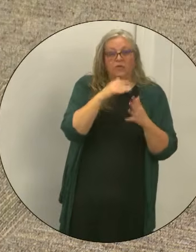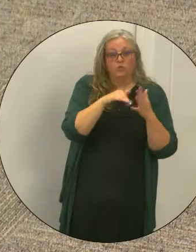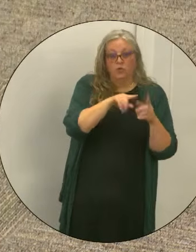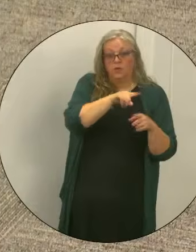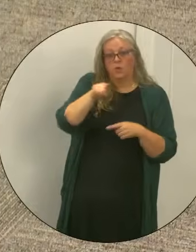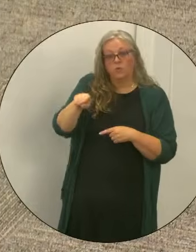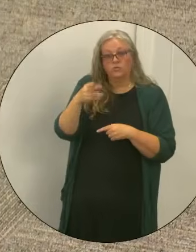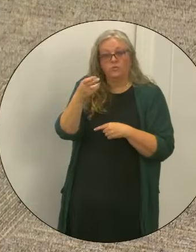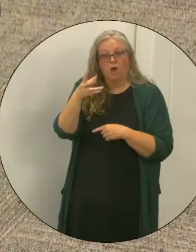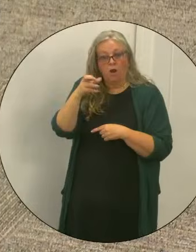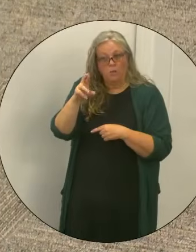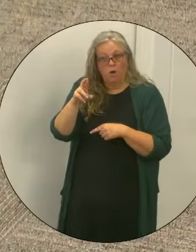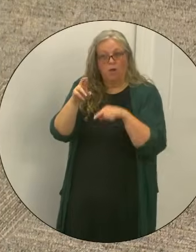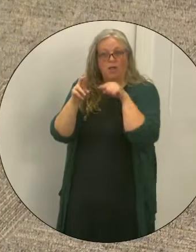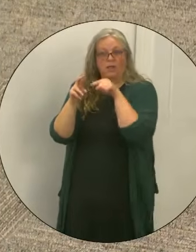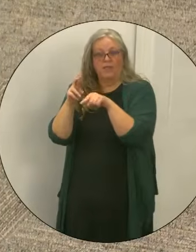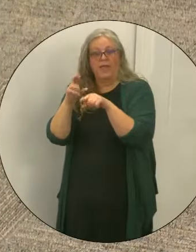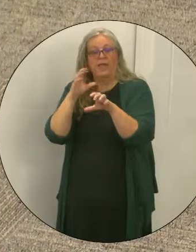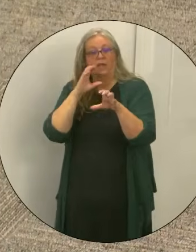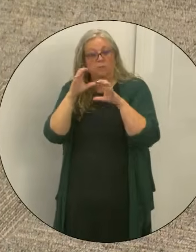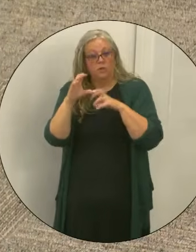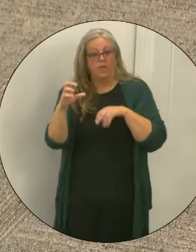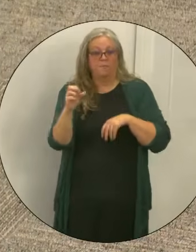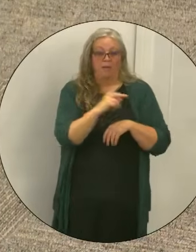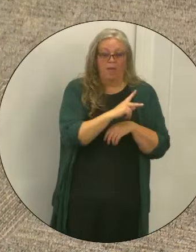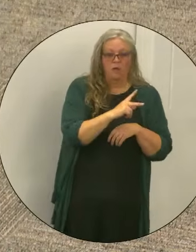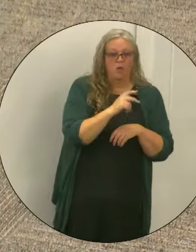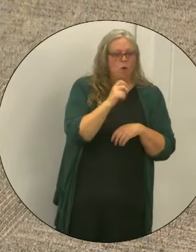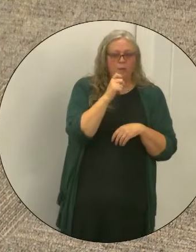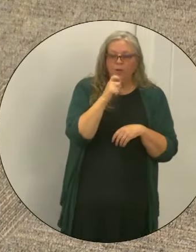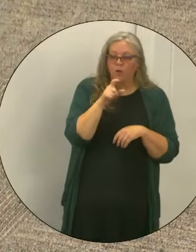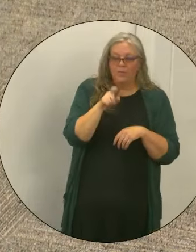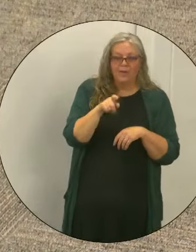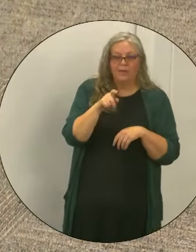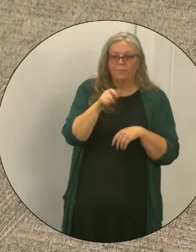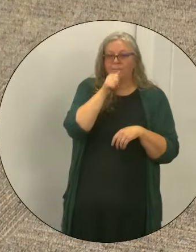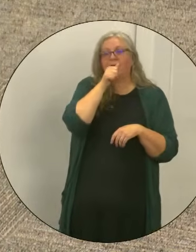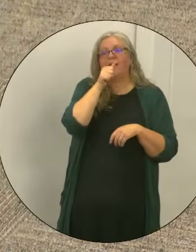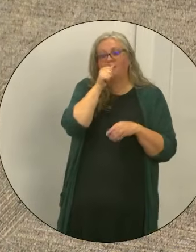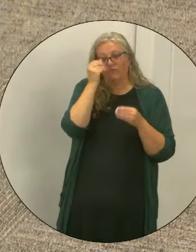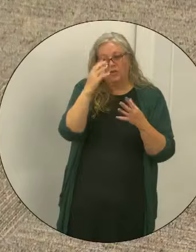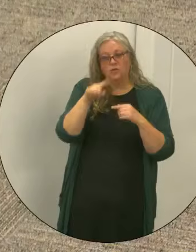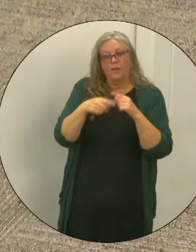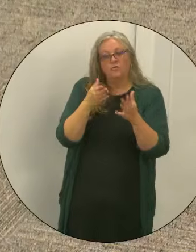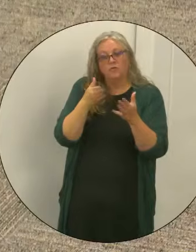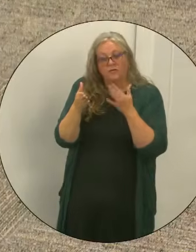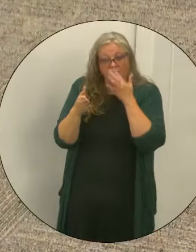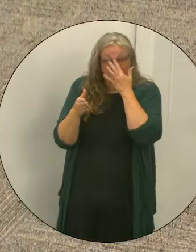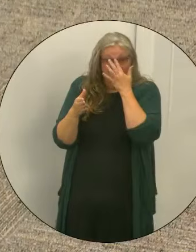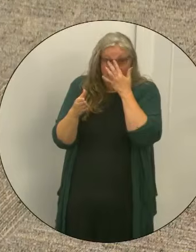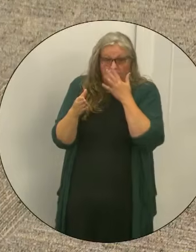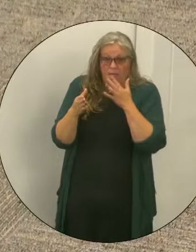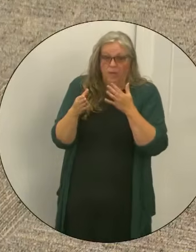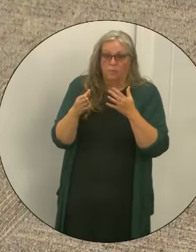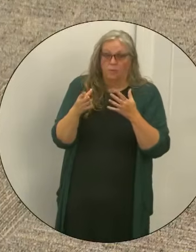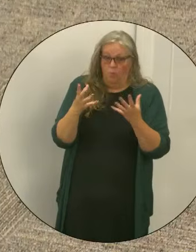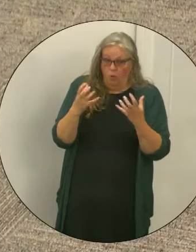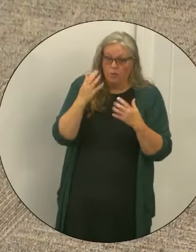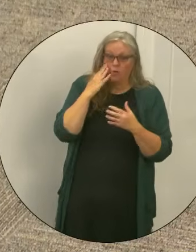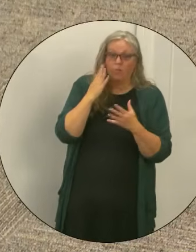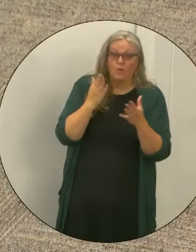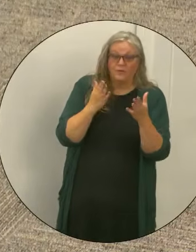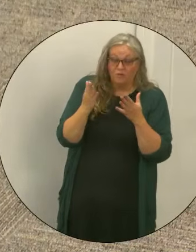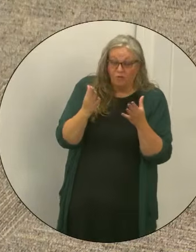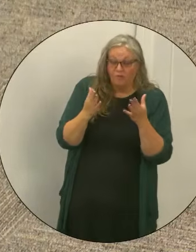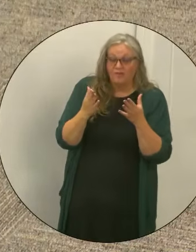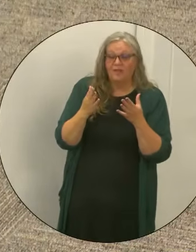some communication back that the student was referred. We don't need, personal information about what that service was, but just that there was a service, and if there's anything that